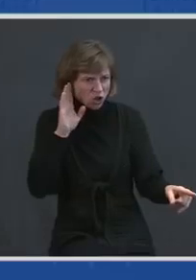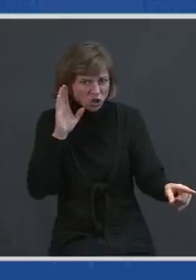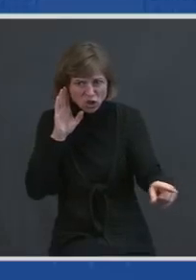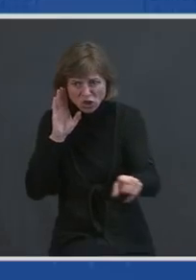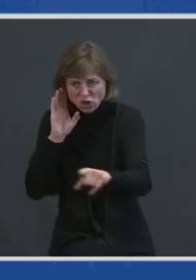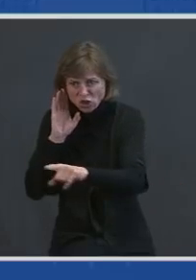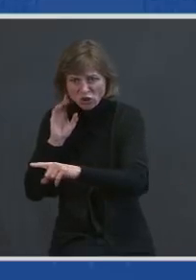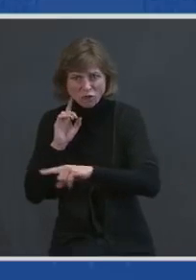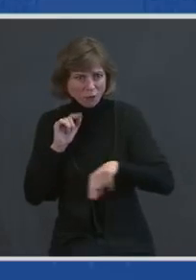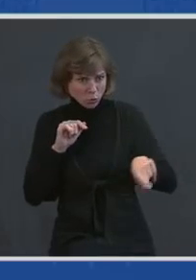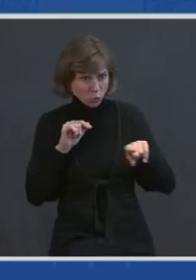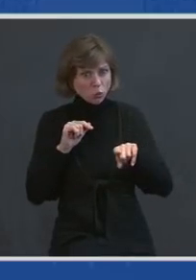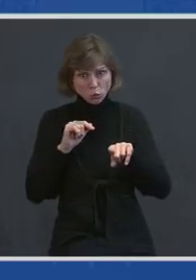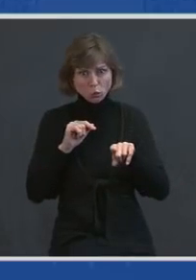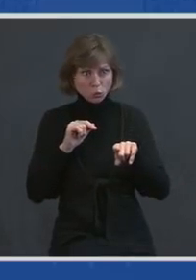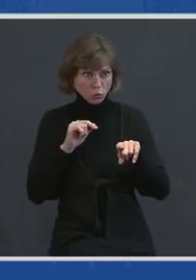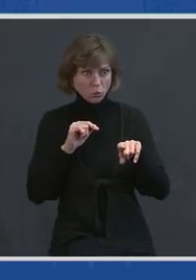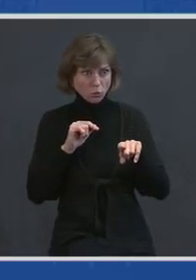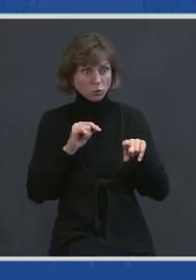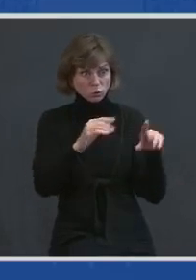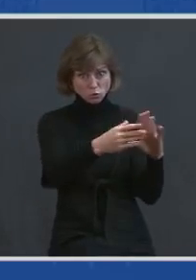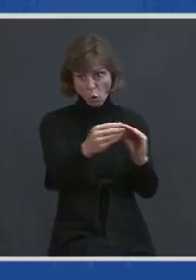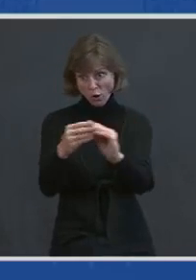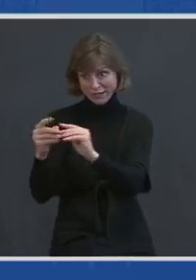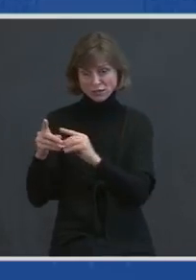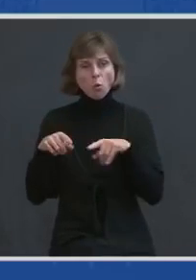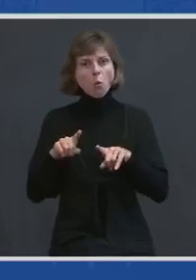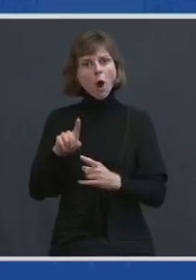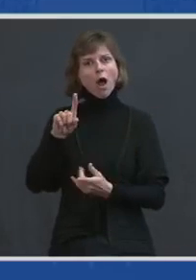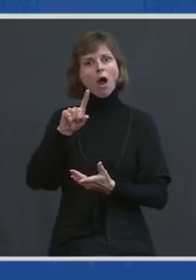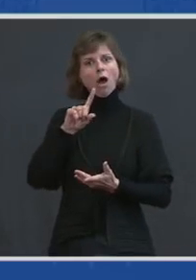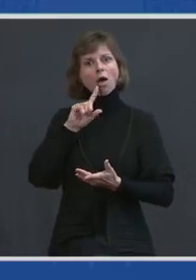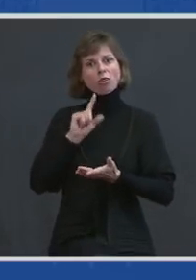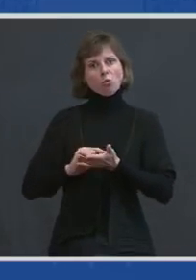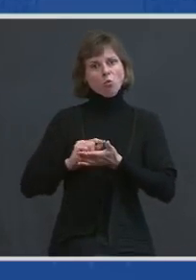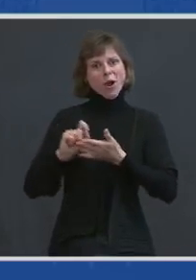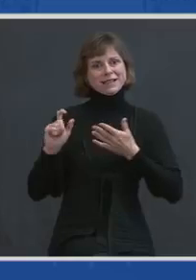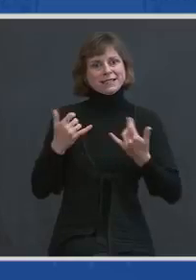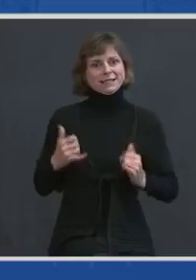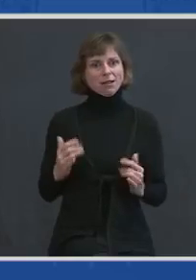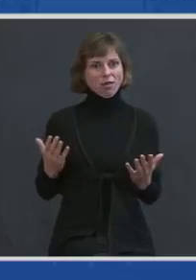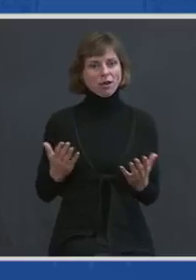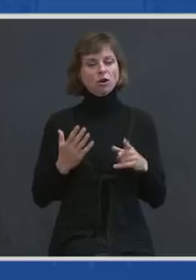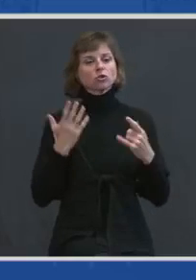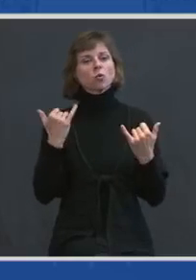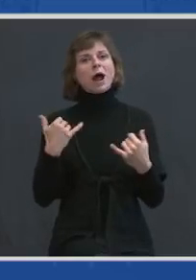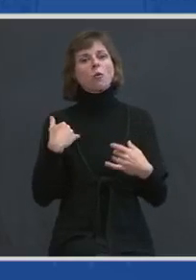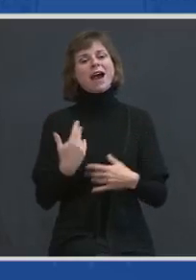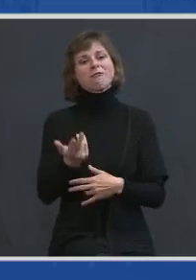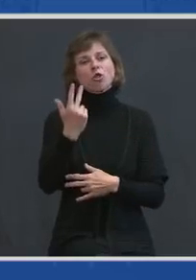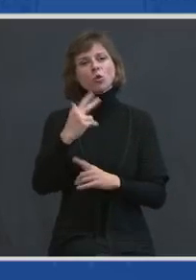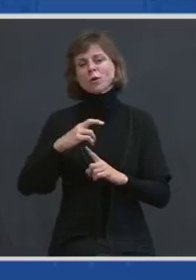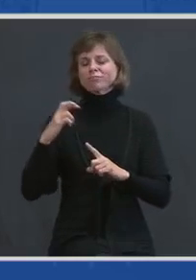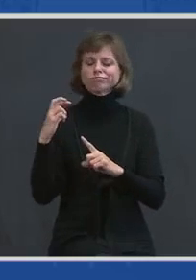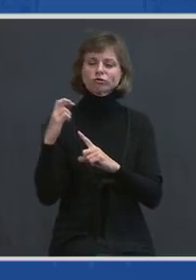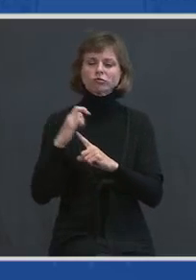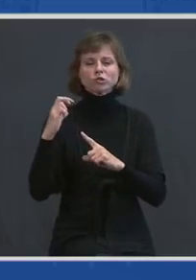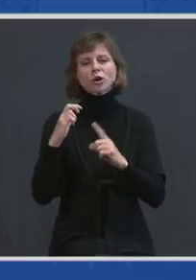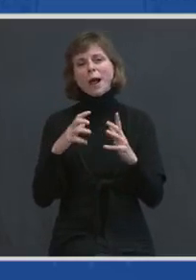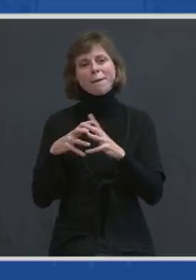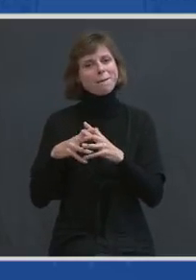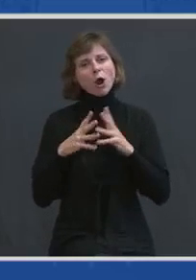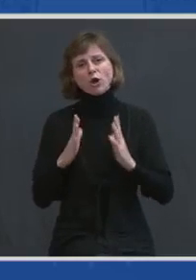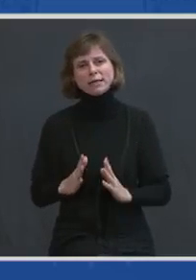in here. Well, thank you, Mr. President. Today we're joined by three outstanding Americans that